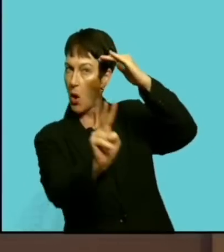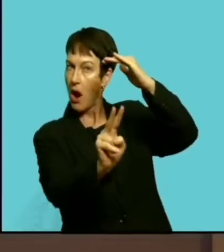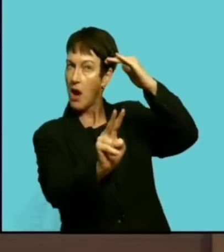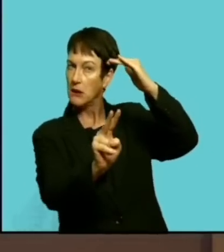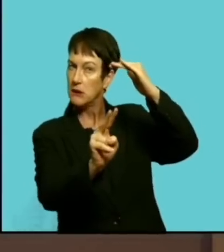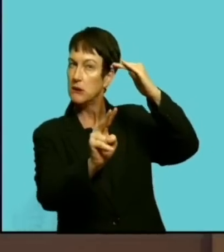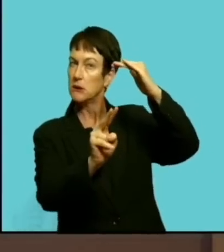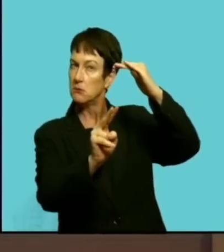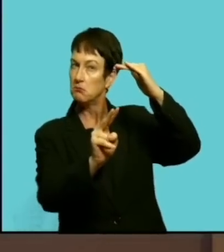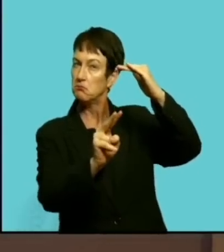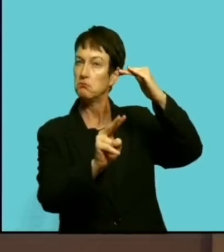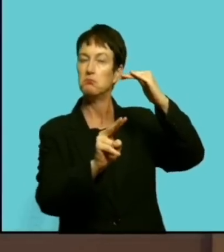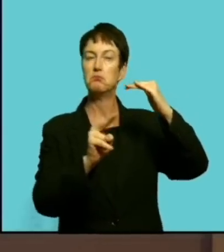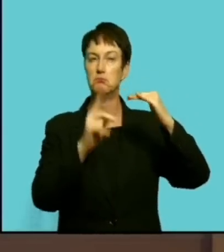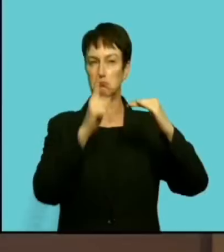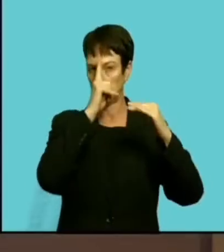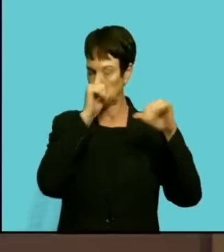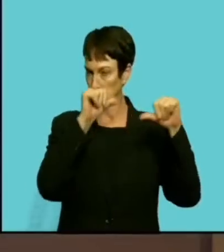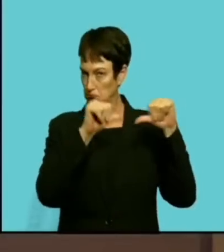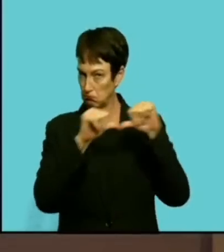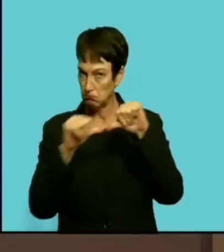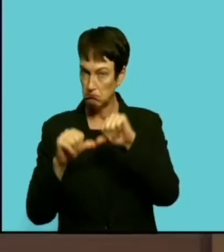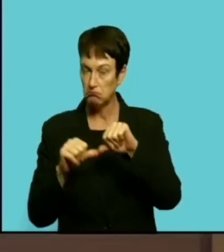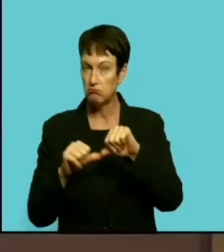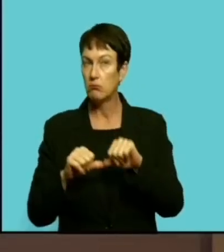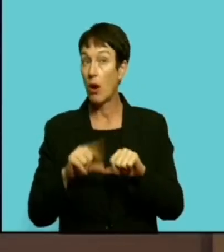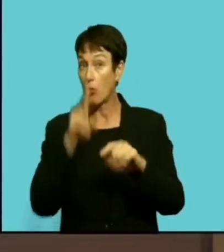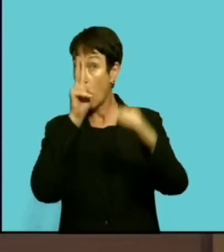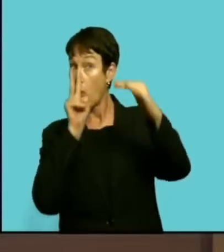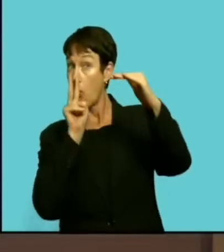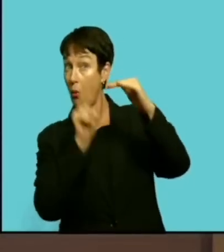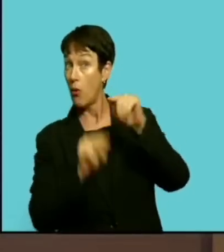the risks attendant to that forecast.